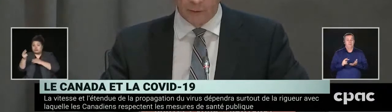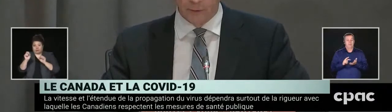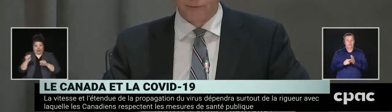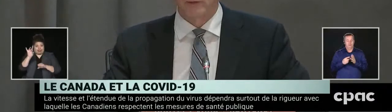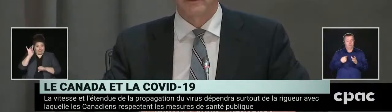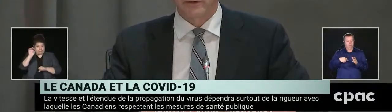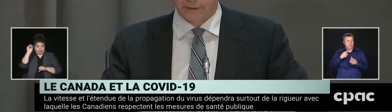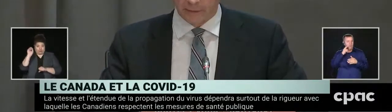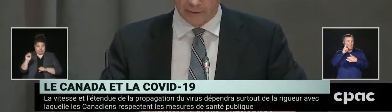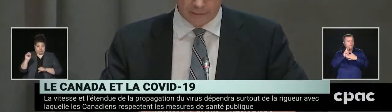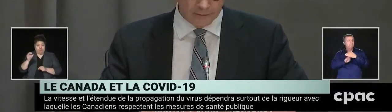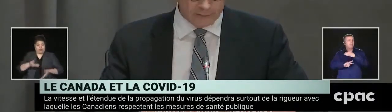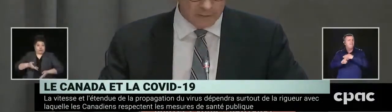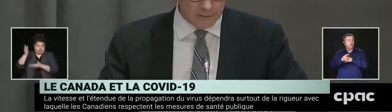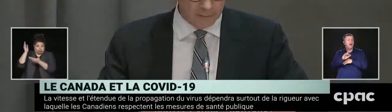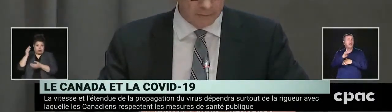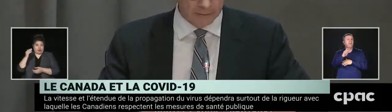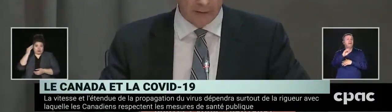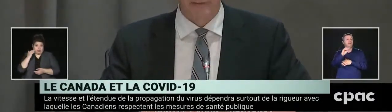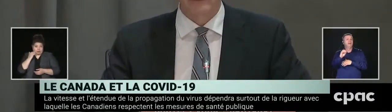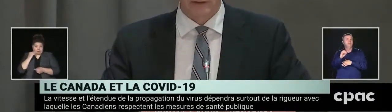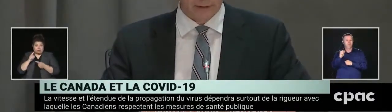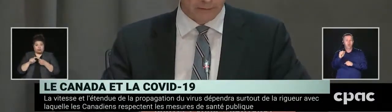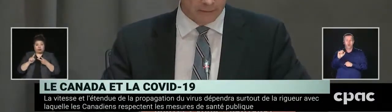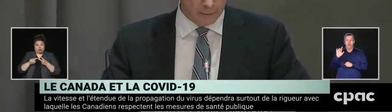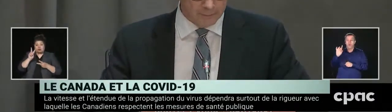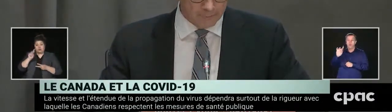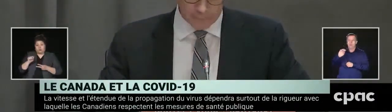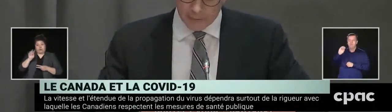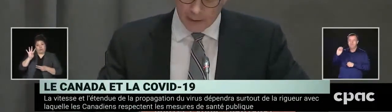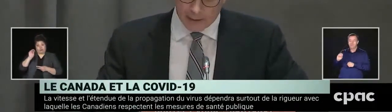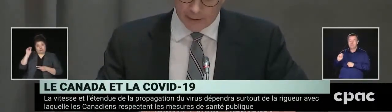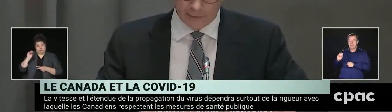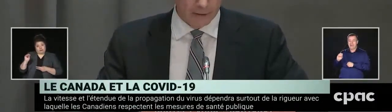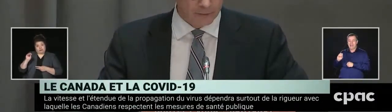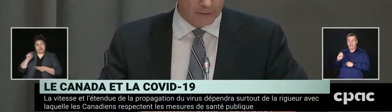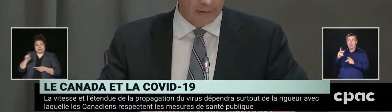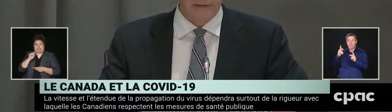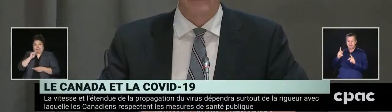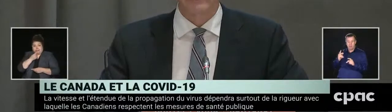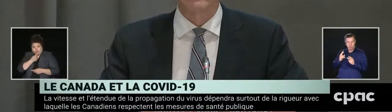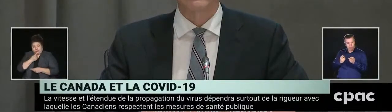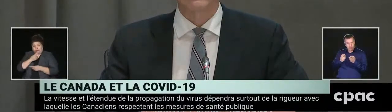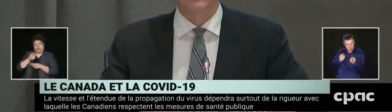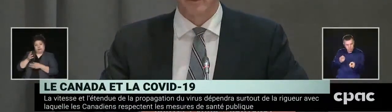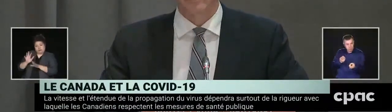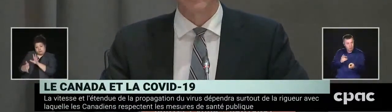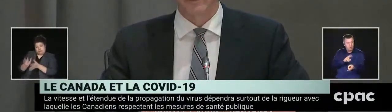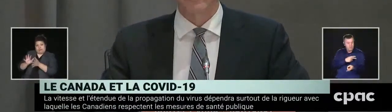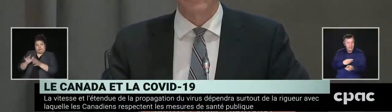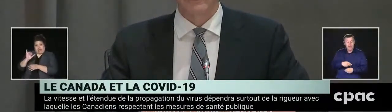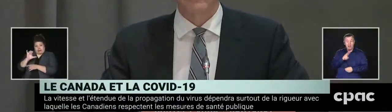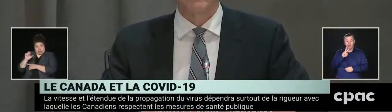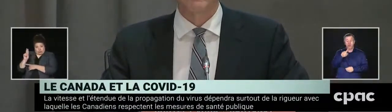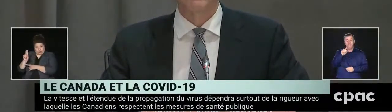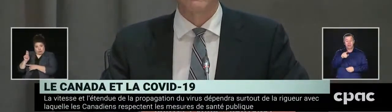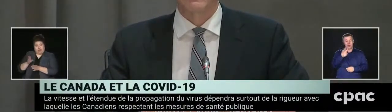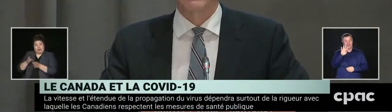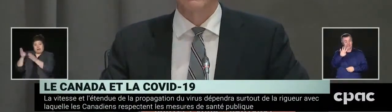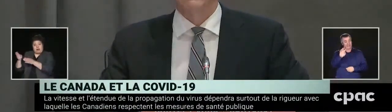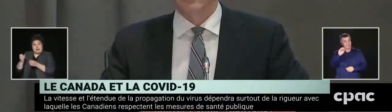hospitalized, 2.4% of the cases will need care in ICU, and the case fatality rate is